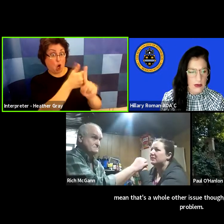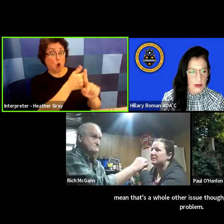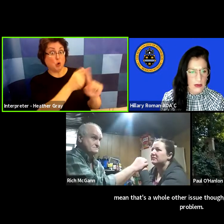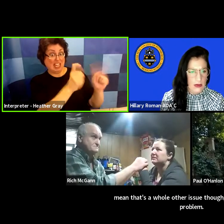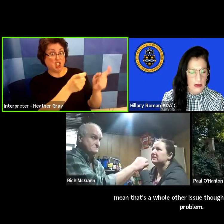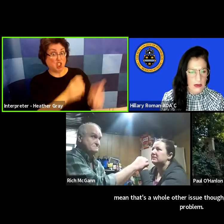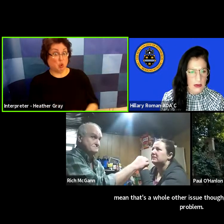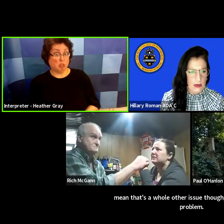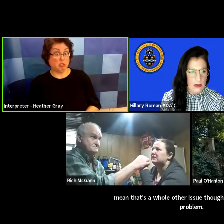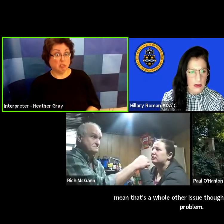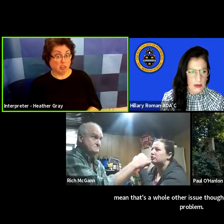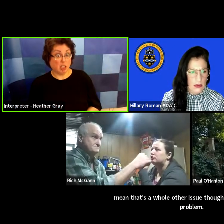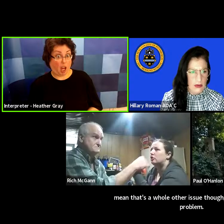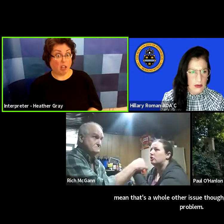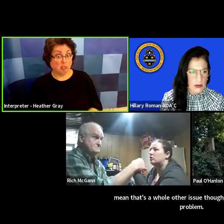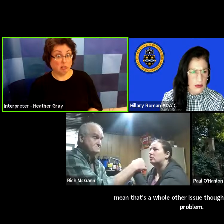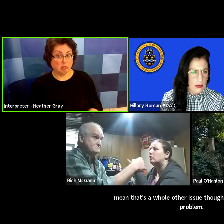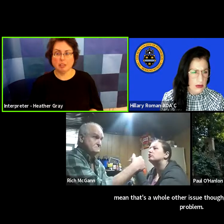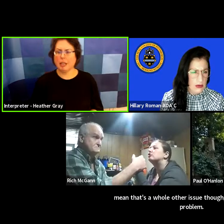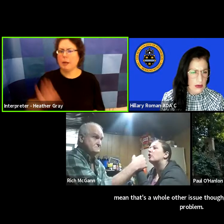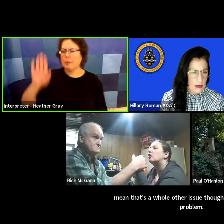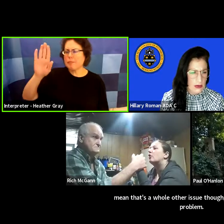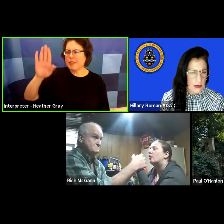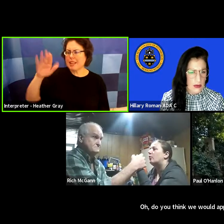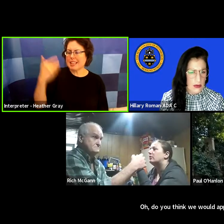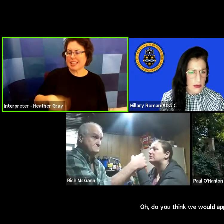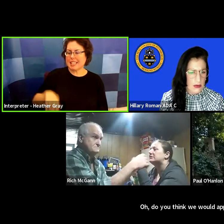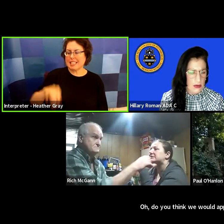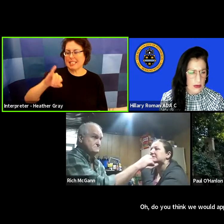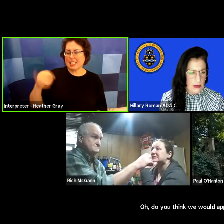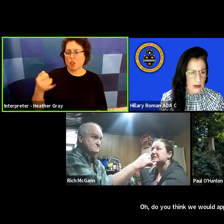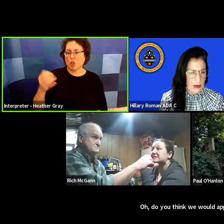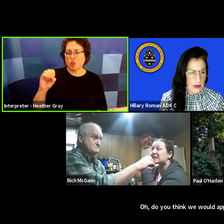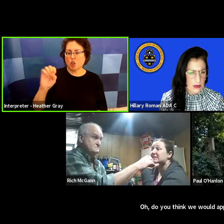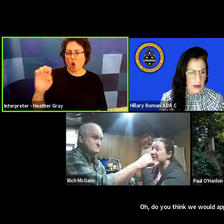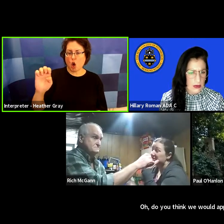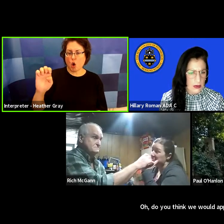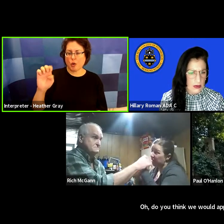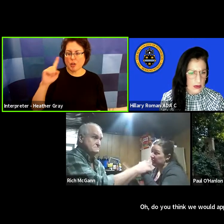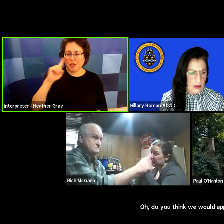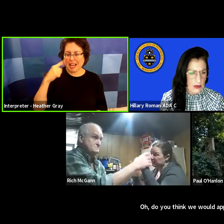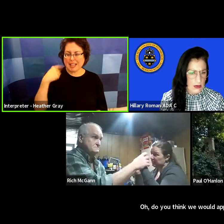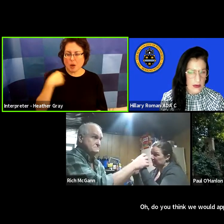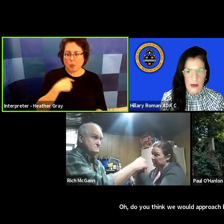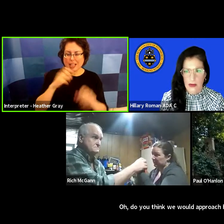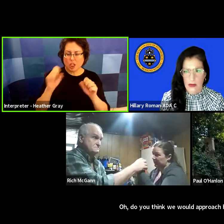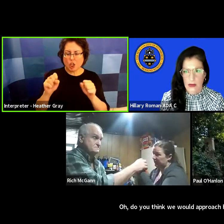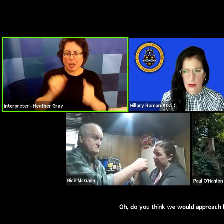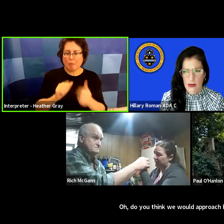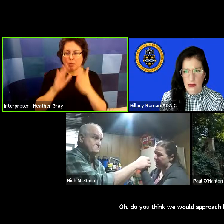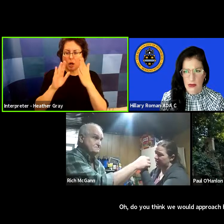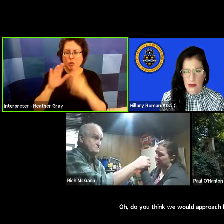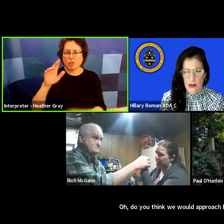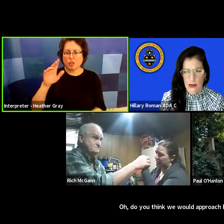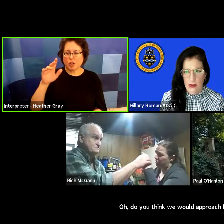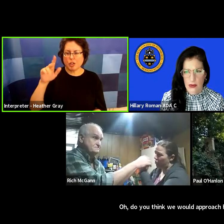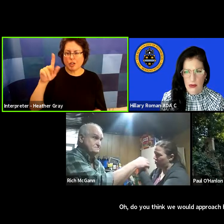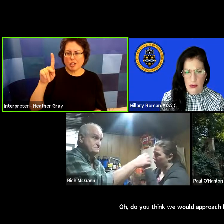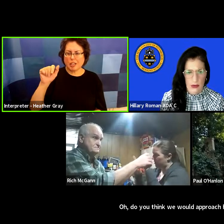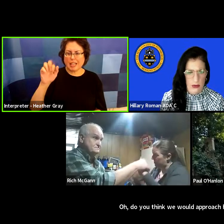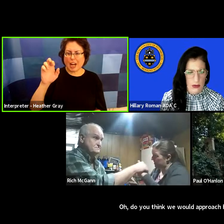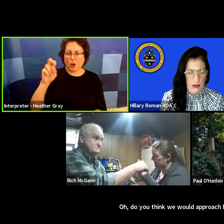Oh, do you think we would approach Karen Hesch or somebody at Port Authority